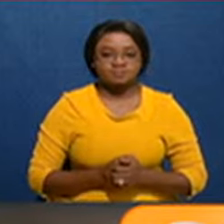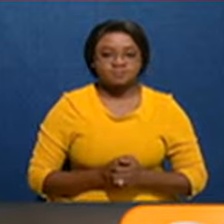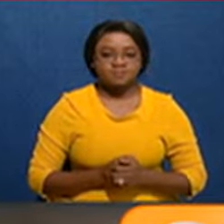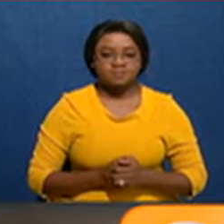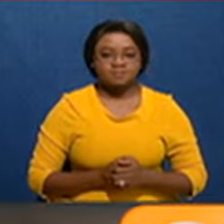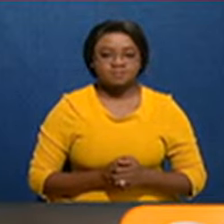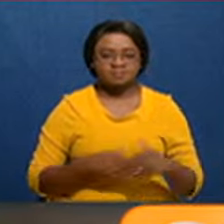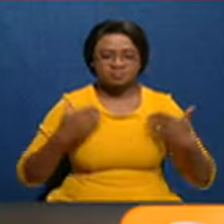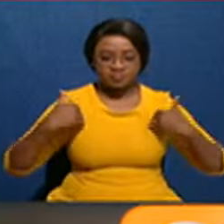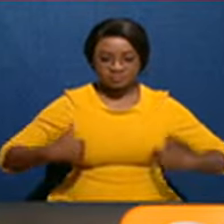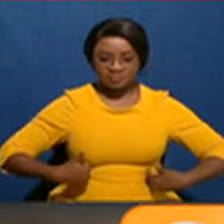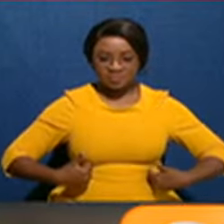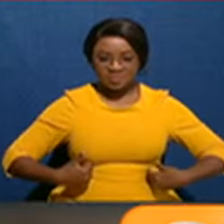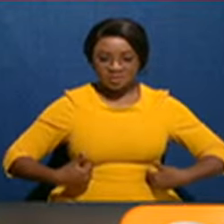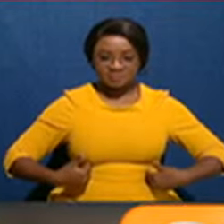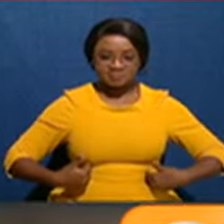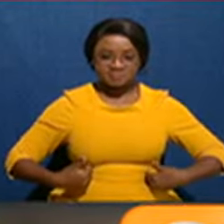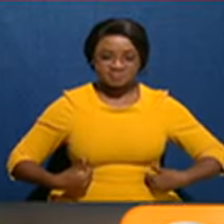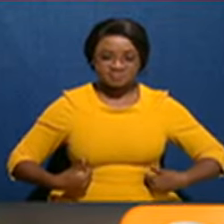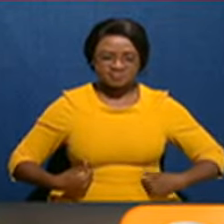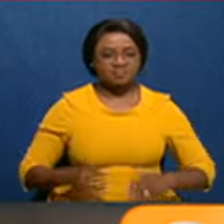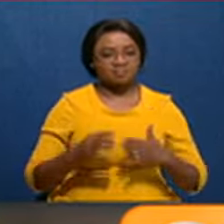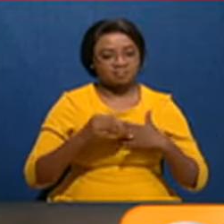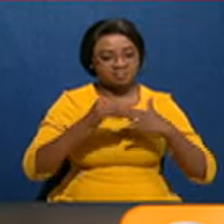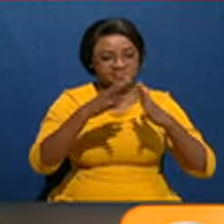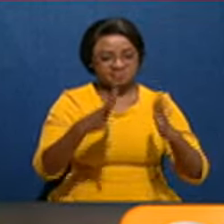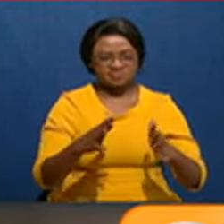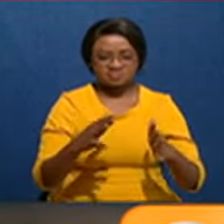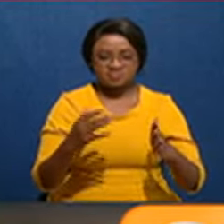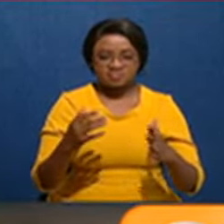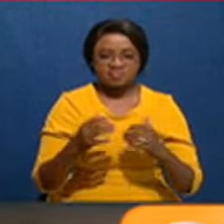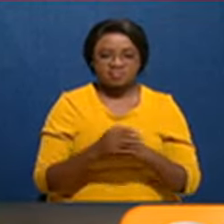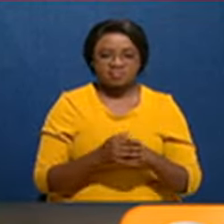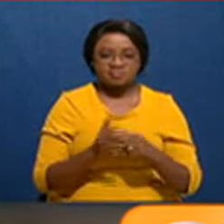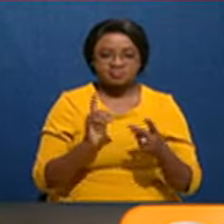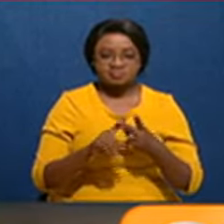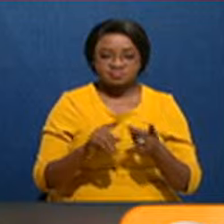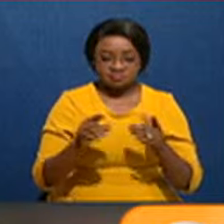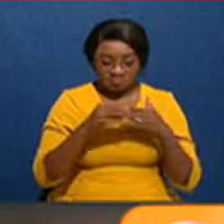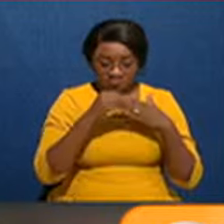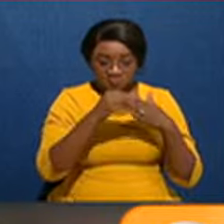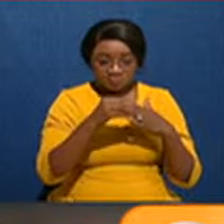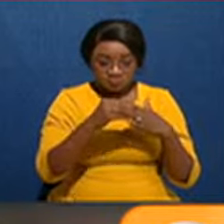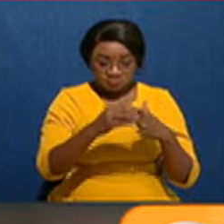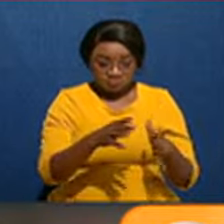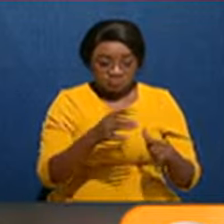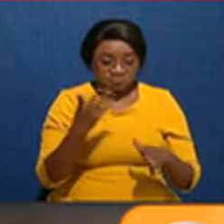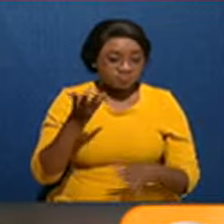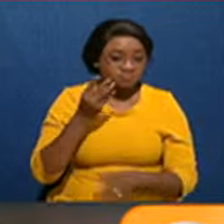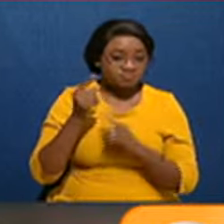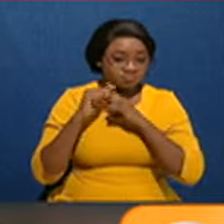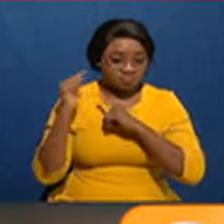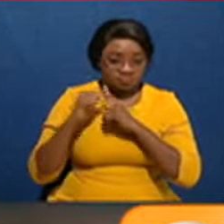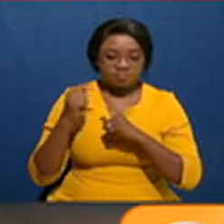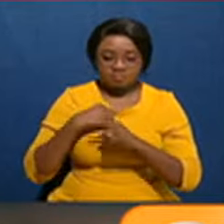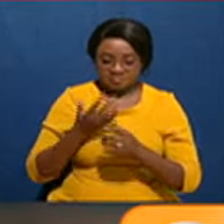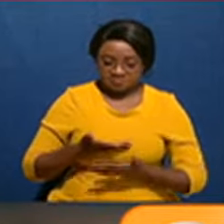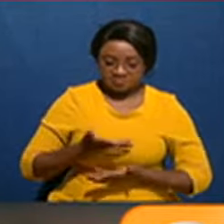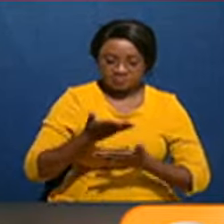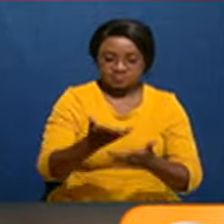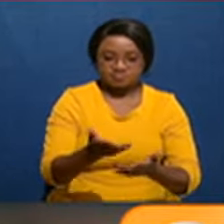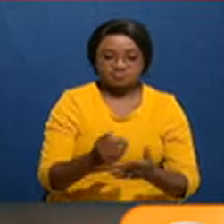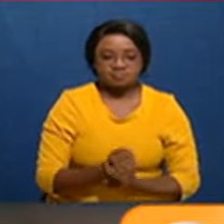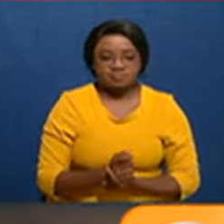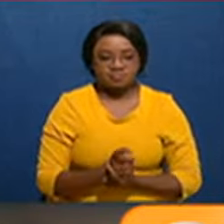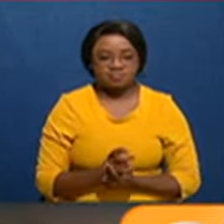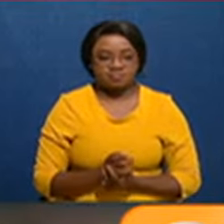I am a leader of many years' experience, and I bring on board that experience in leadership. I want to